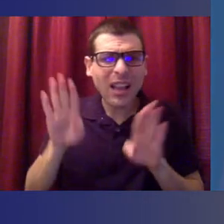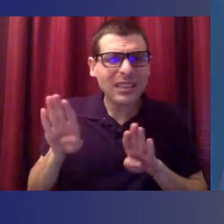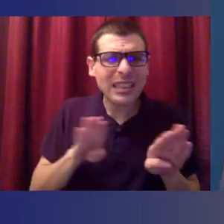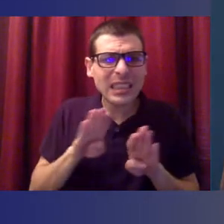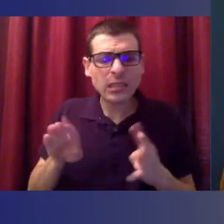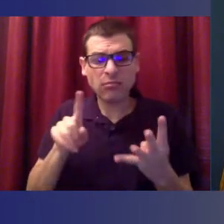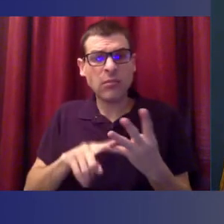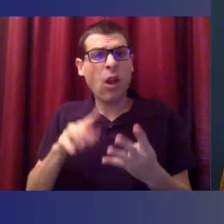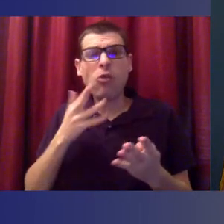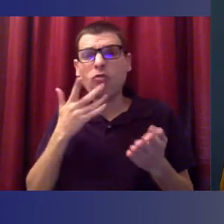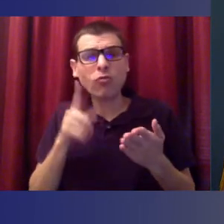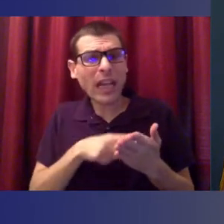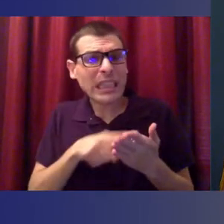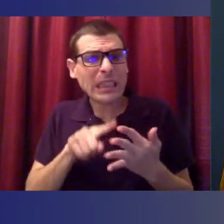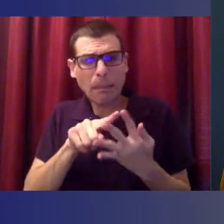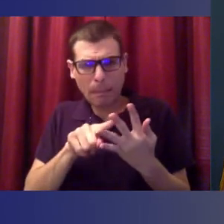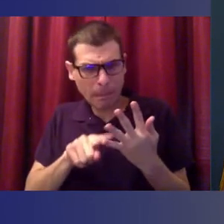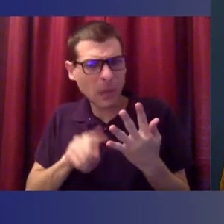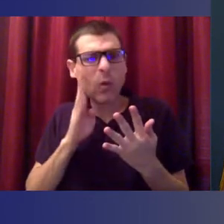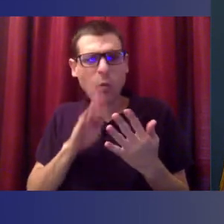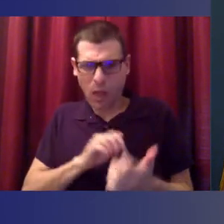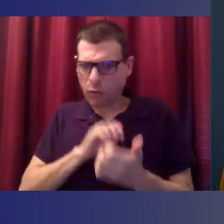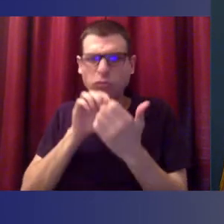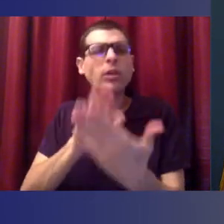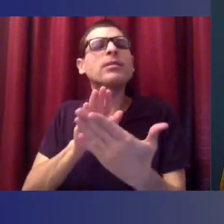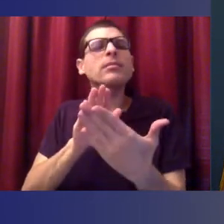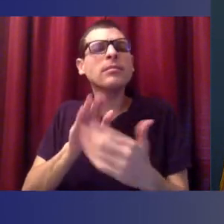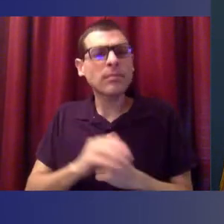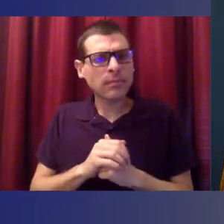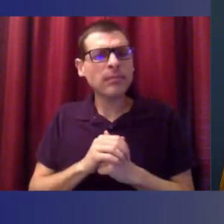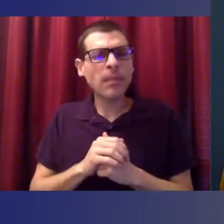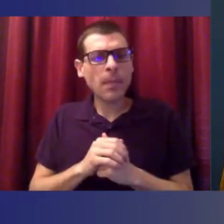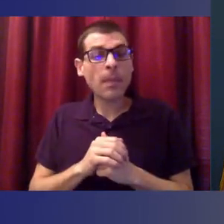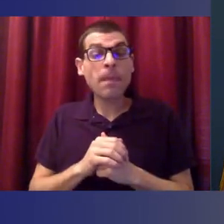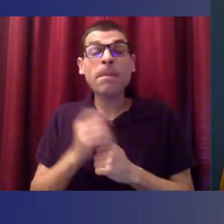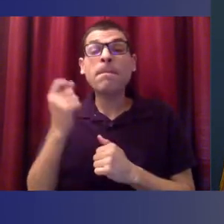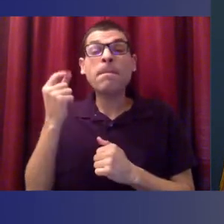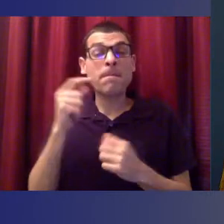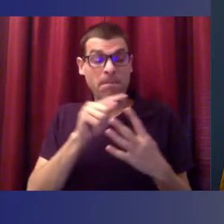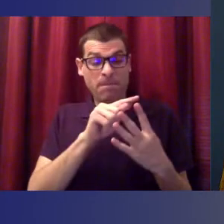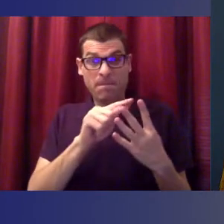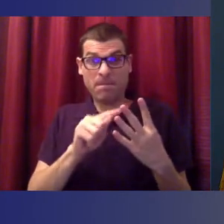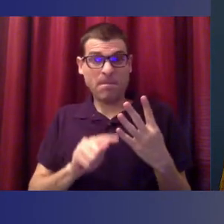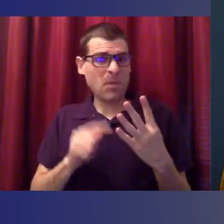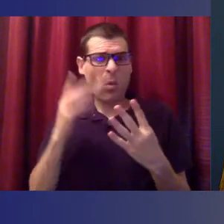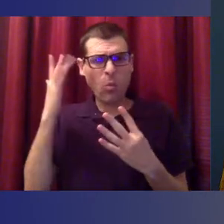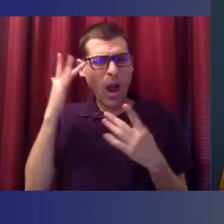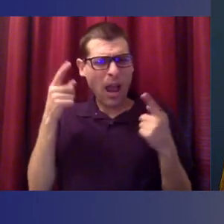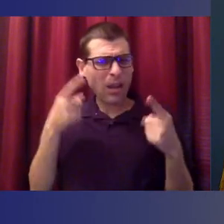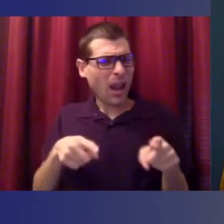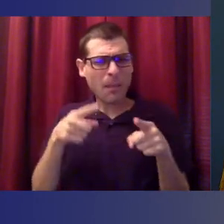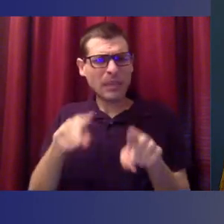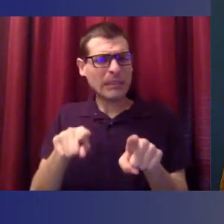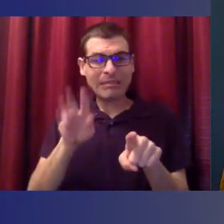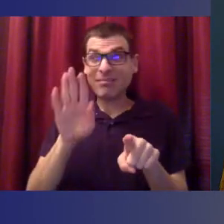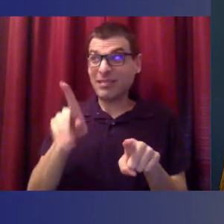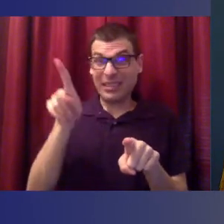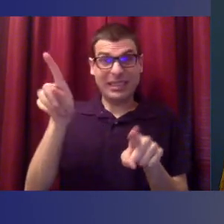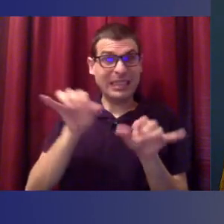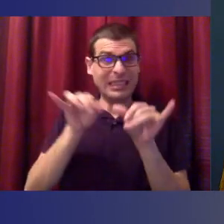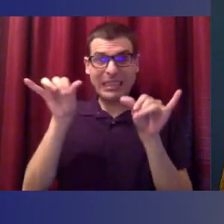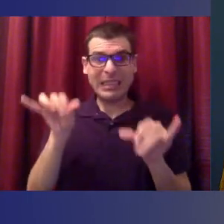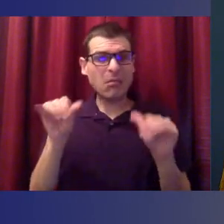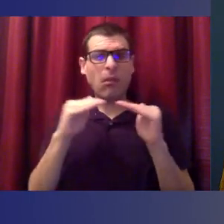All of these major challenges are direct legacies of systems that weren't designed to serve or benefit people of